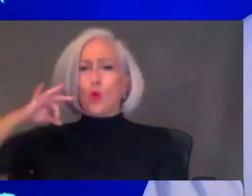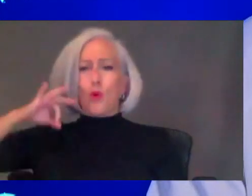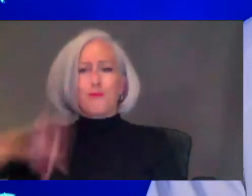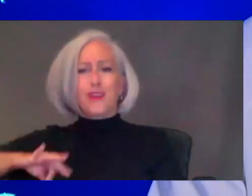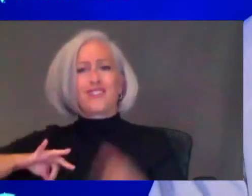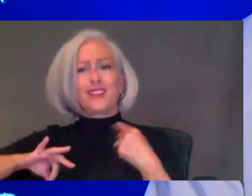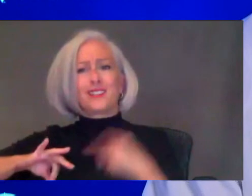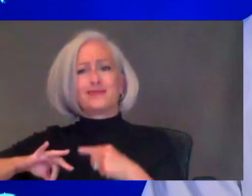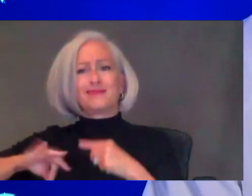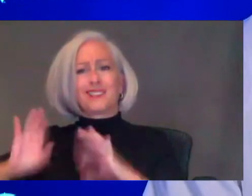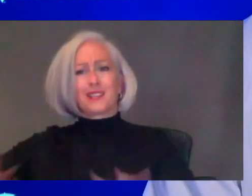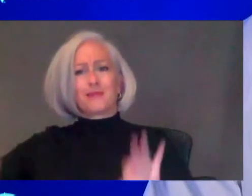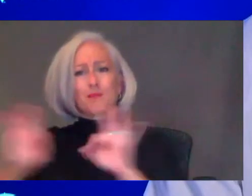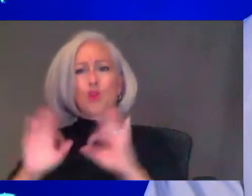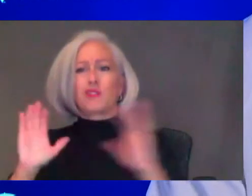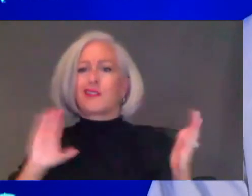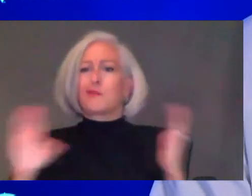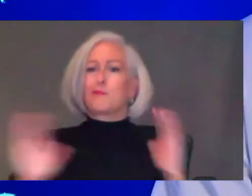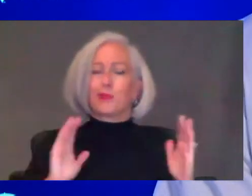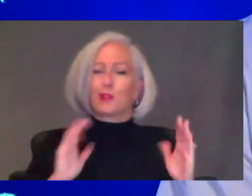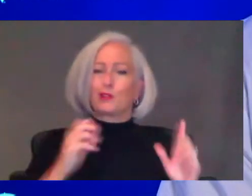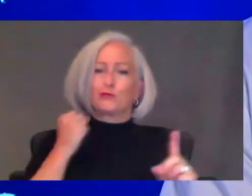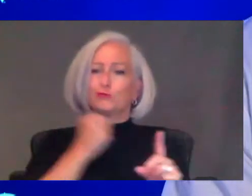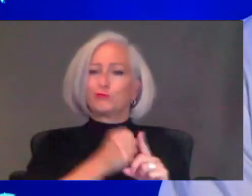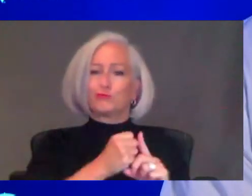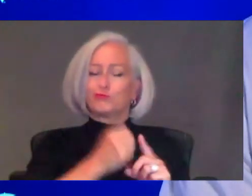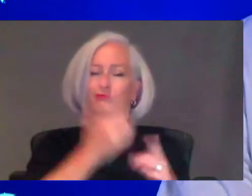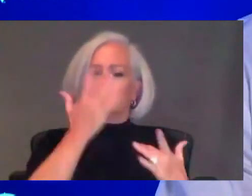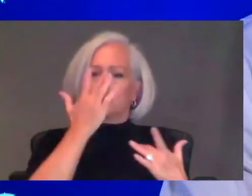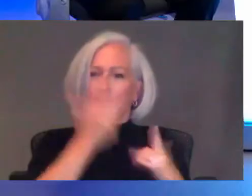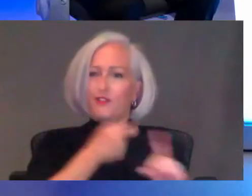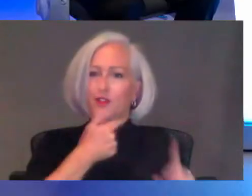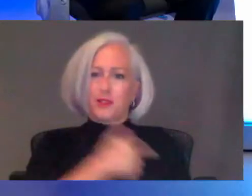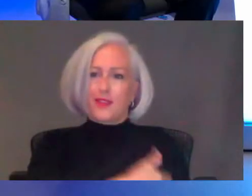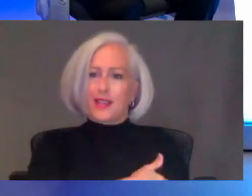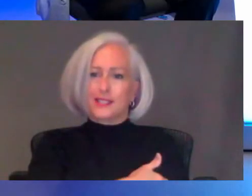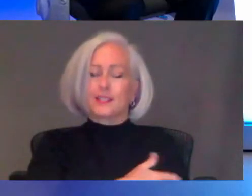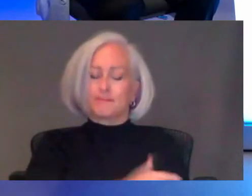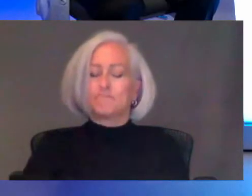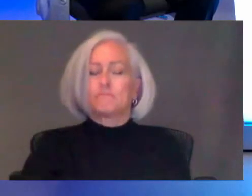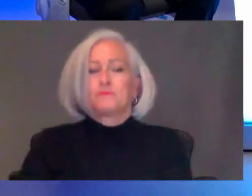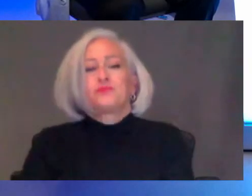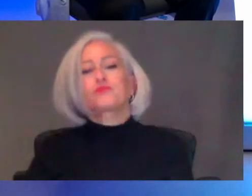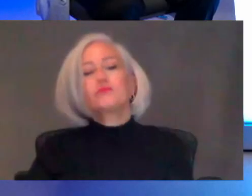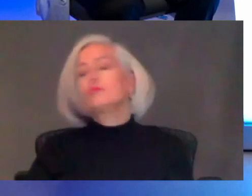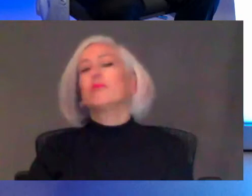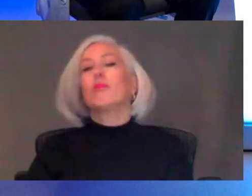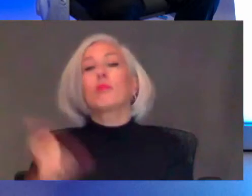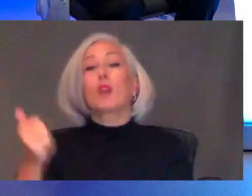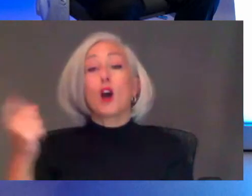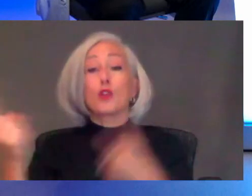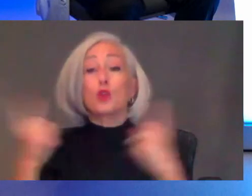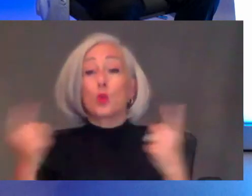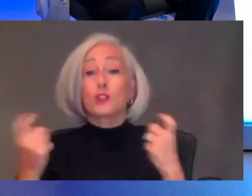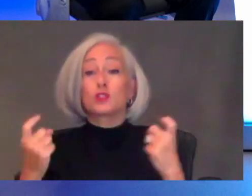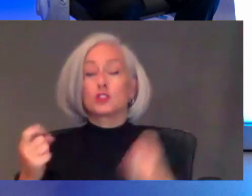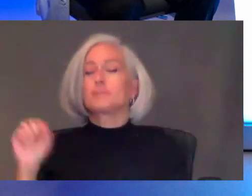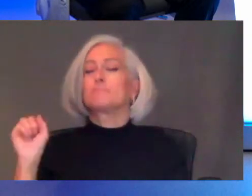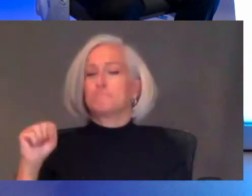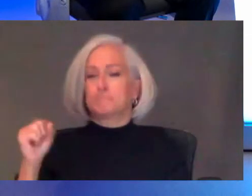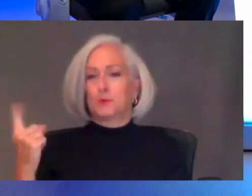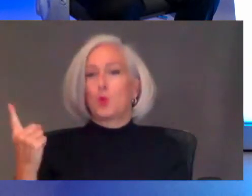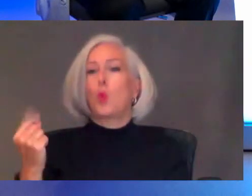school. School board members, and this kind of hit my ear a certain way, believe that this new program could potentially help ease mask mandates in